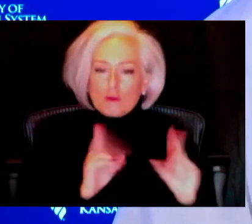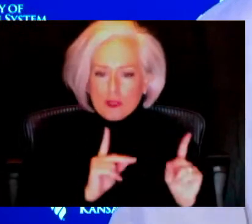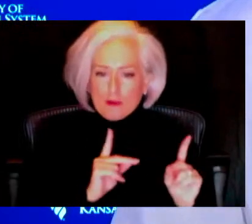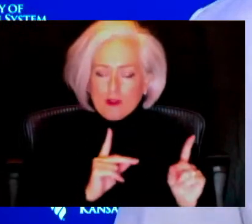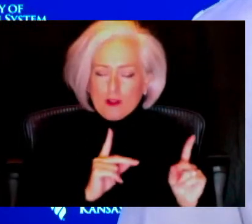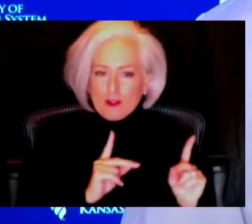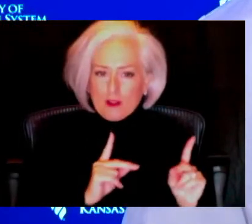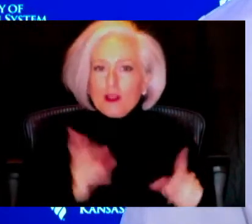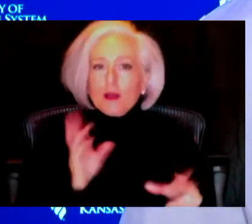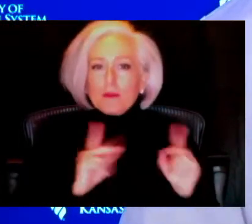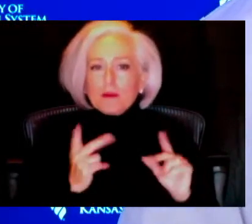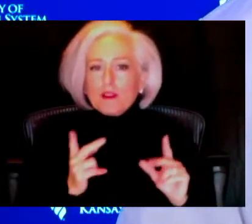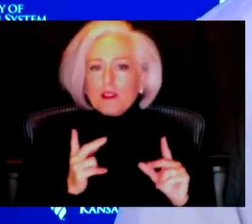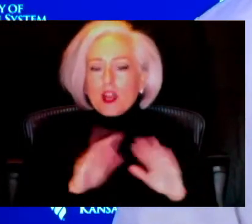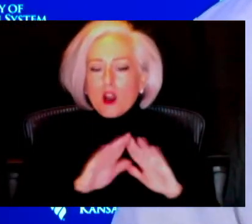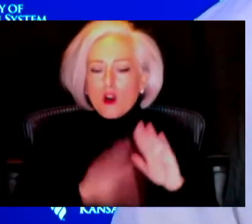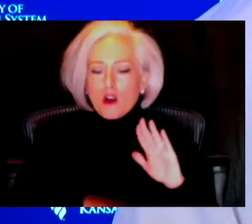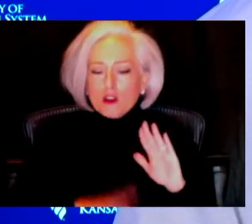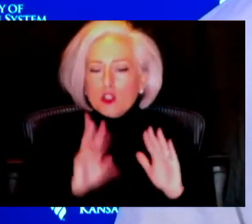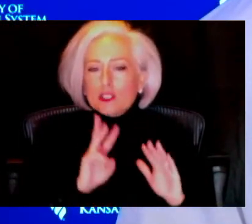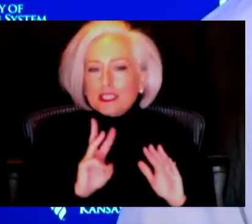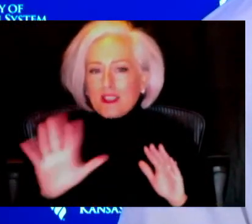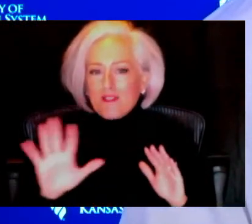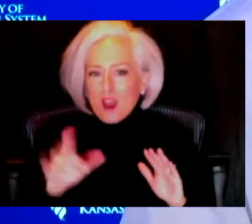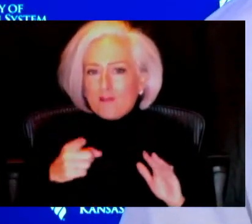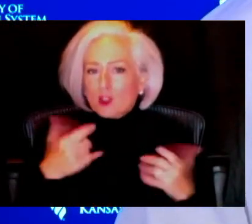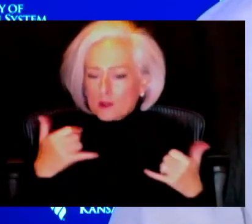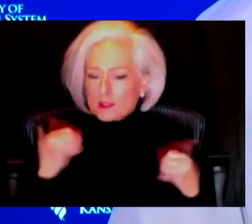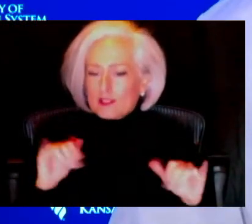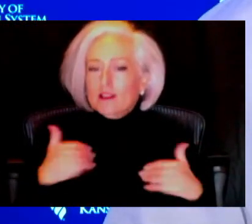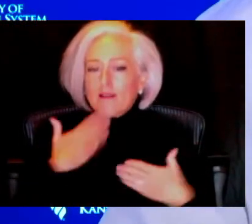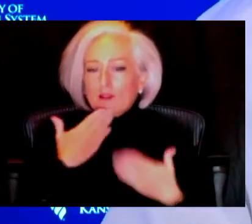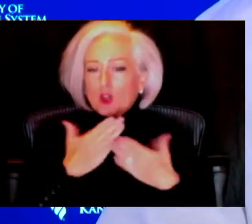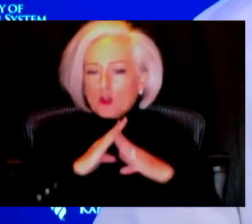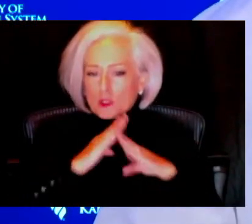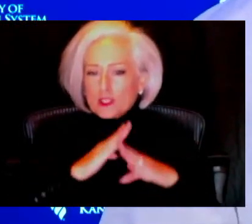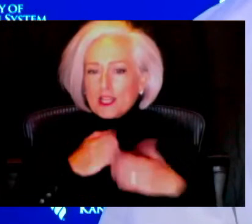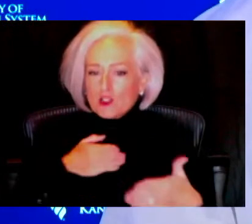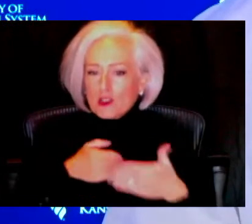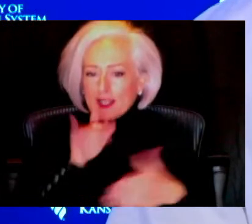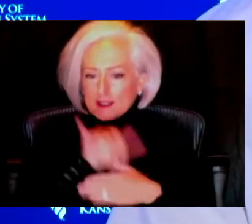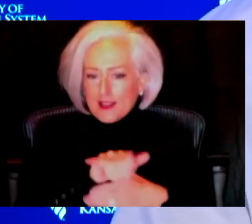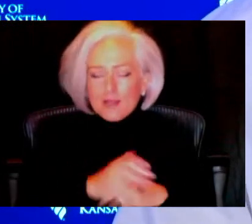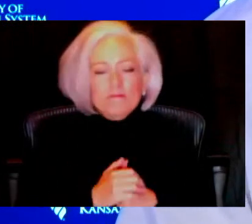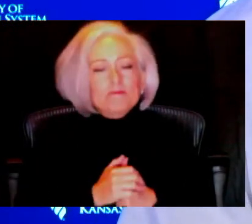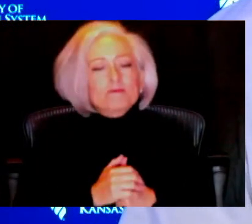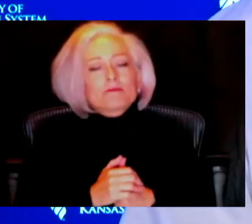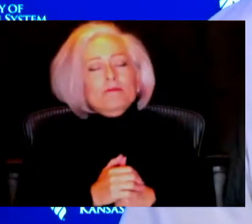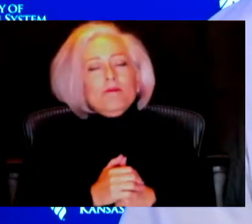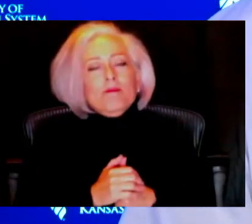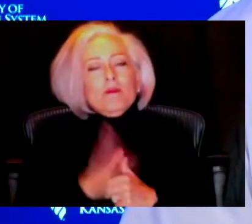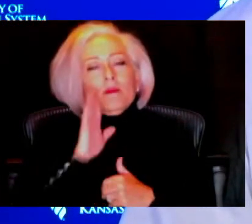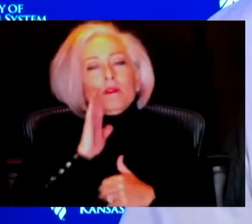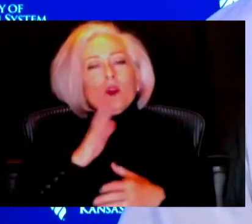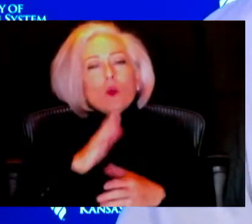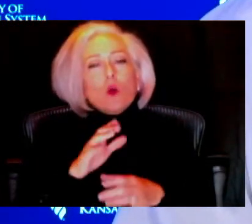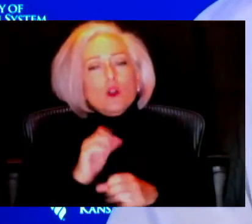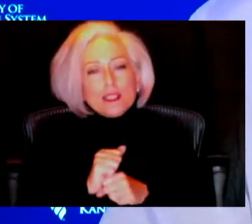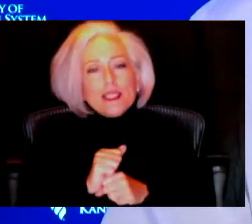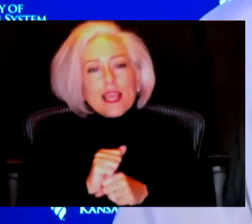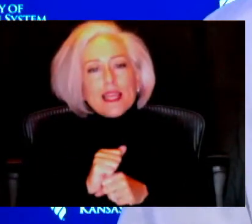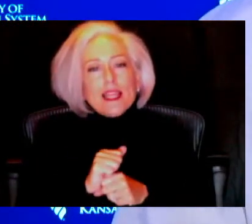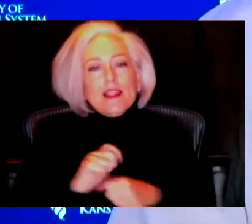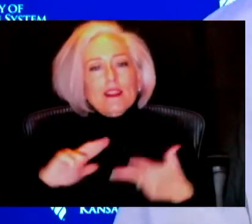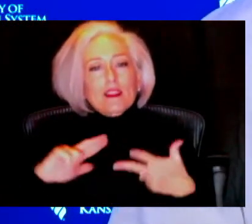younger than 65, we know you still have very good protection against that. Now, will getting that boost or that additional